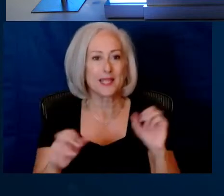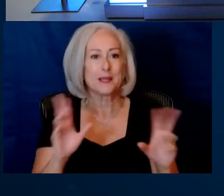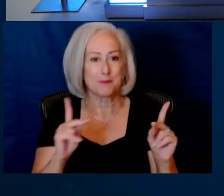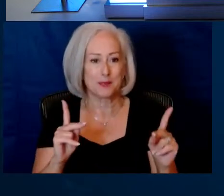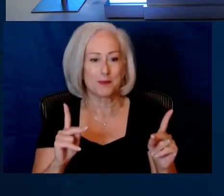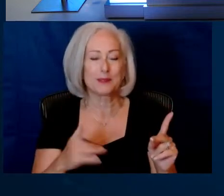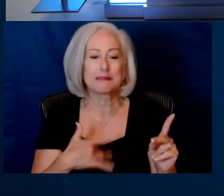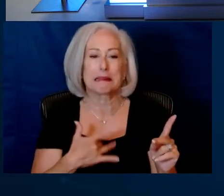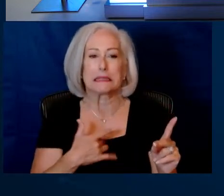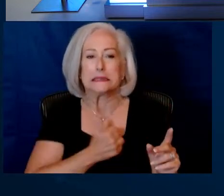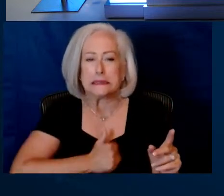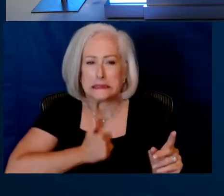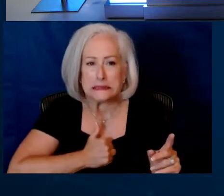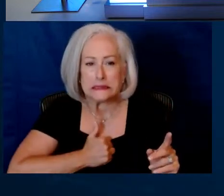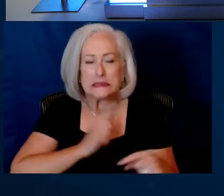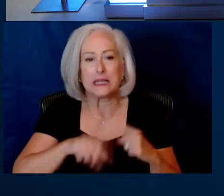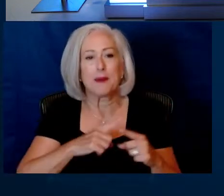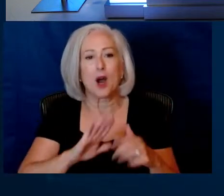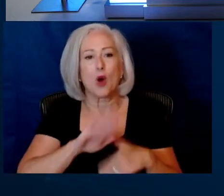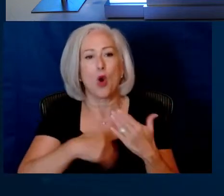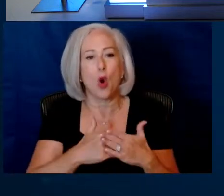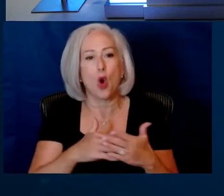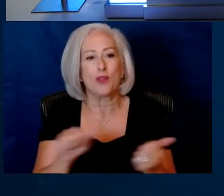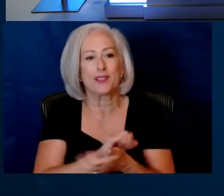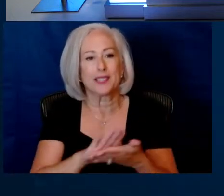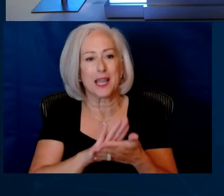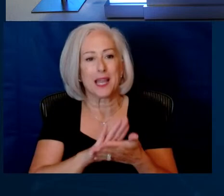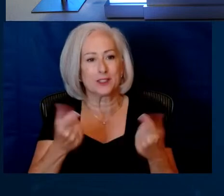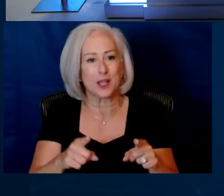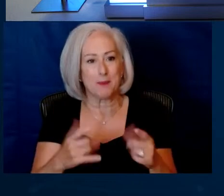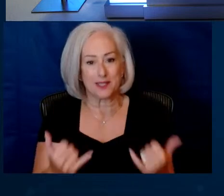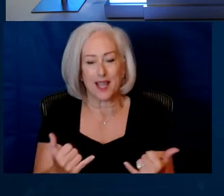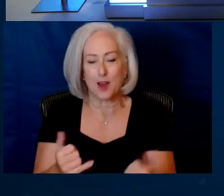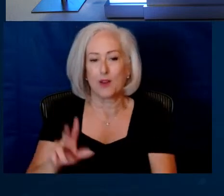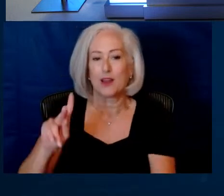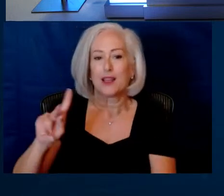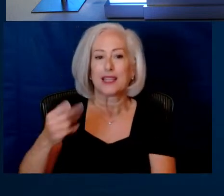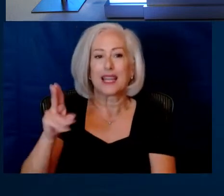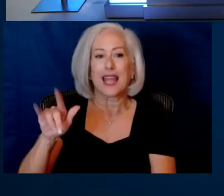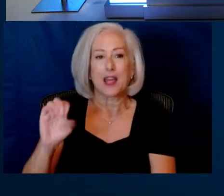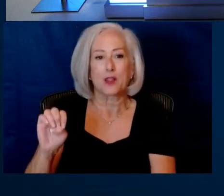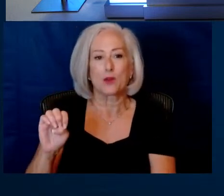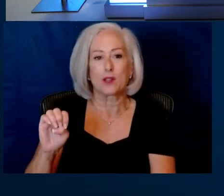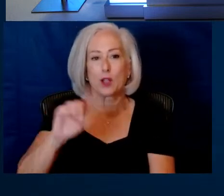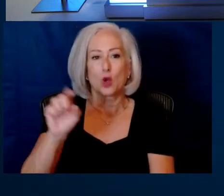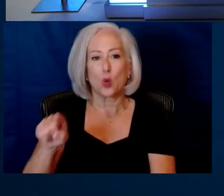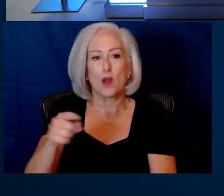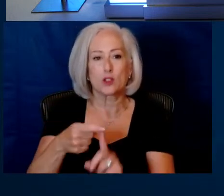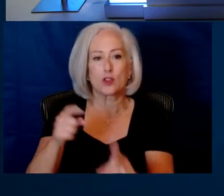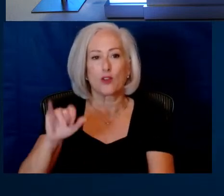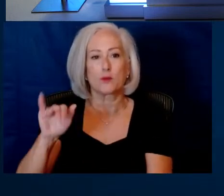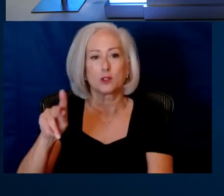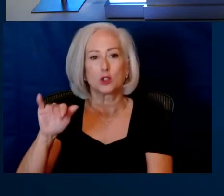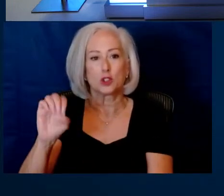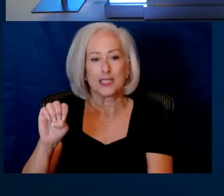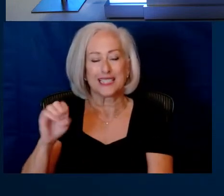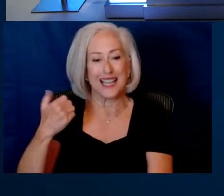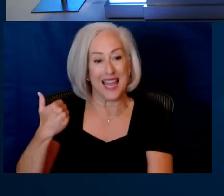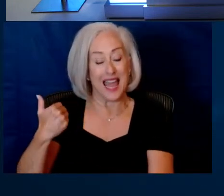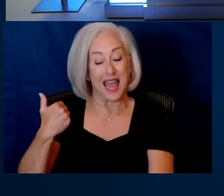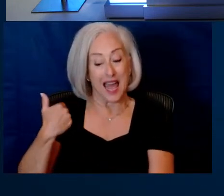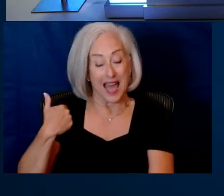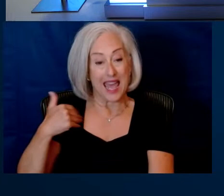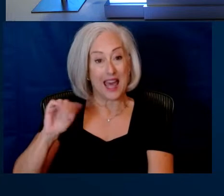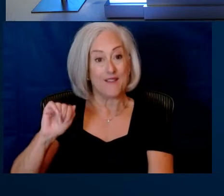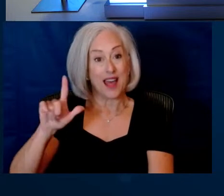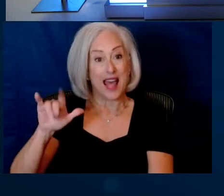happened now. So we hear you there for sure. Catherine, I have a question for you from Jeannie. She says, I keep aloe lotion right there at the